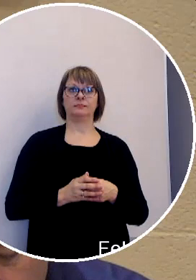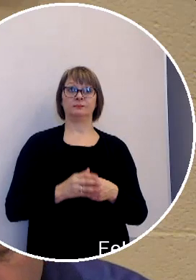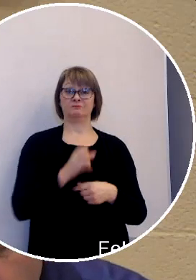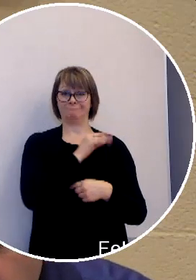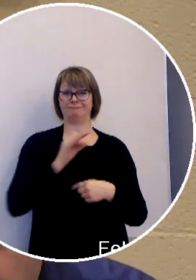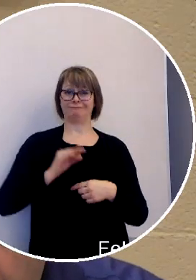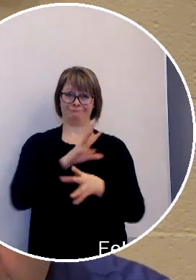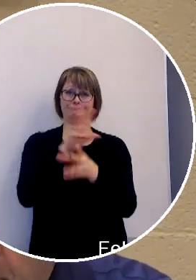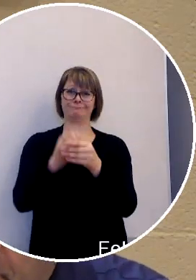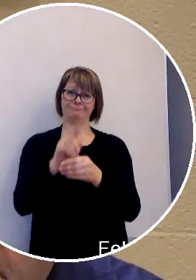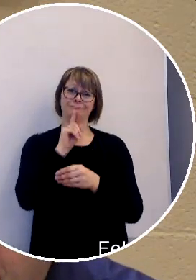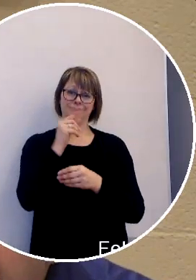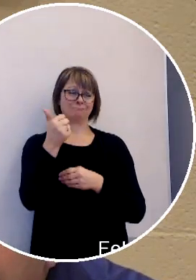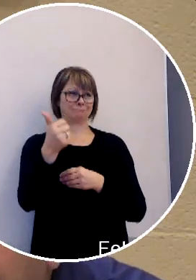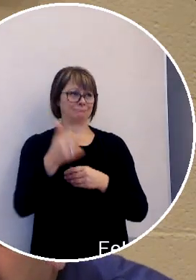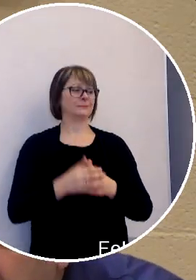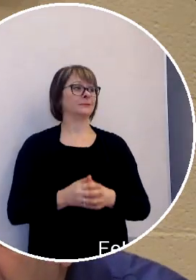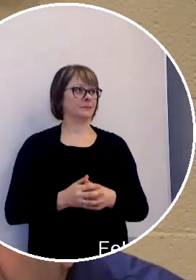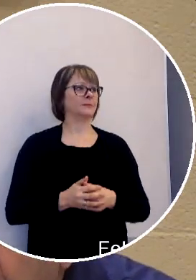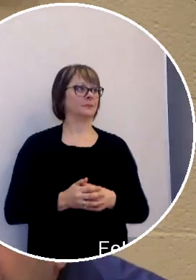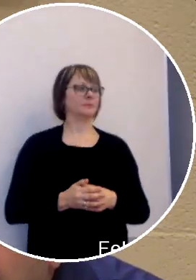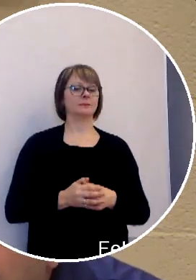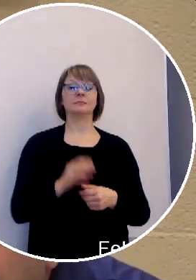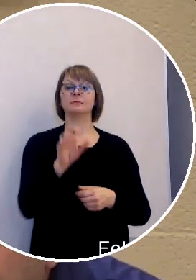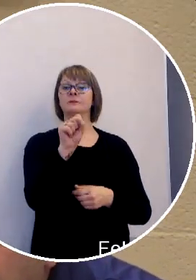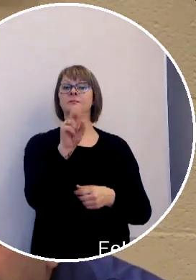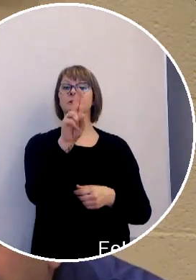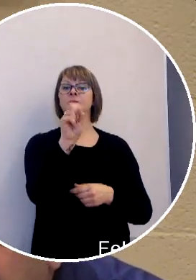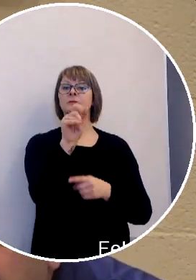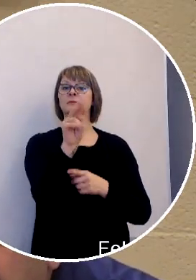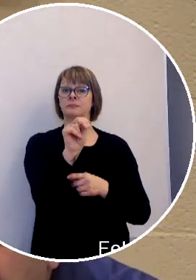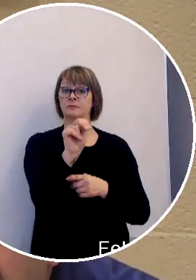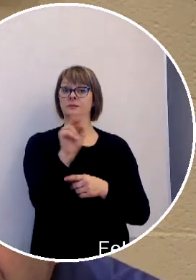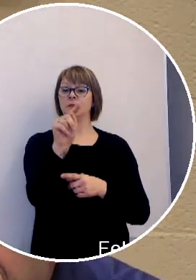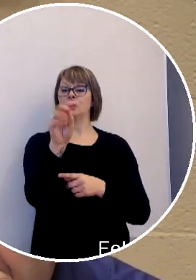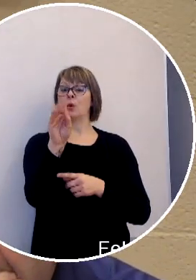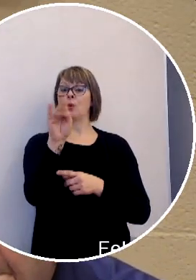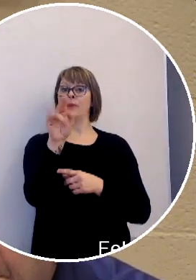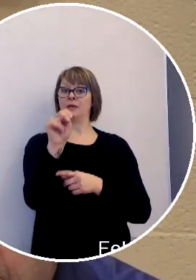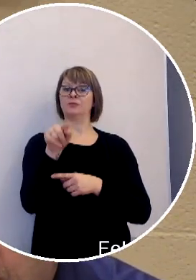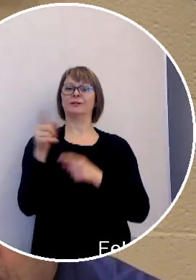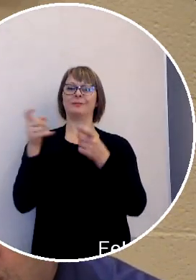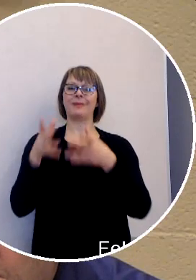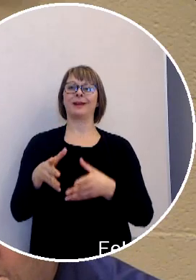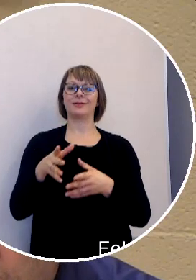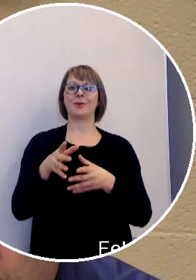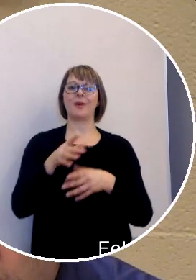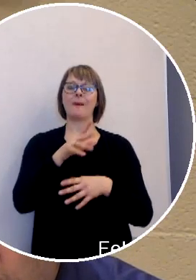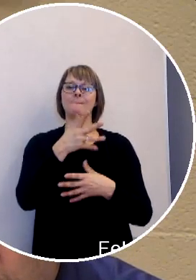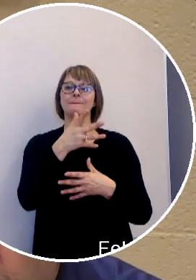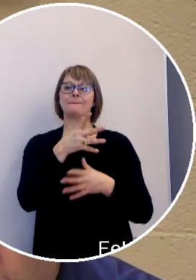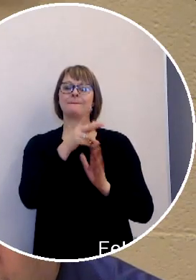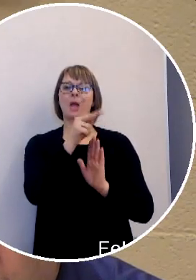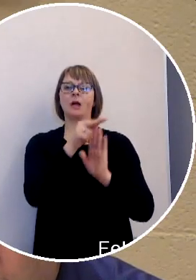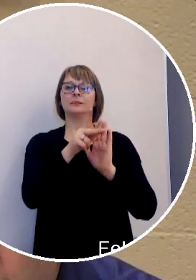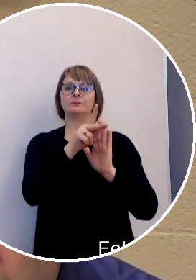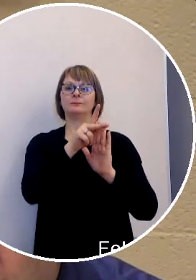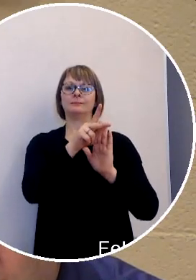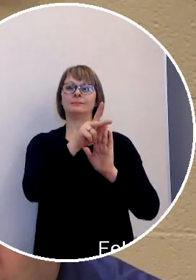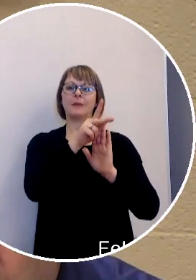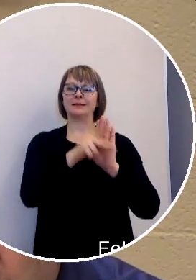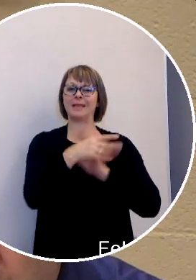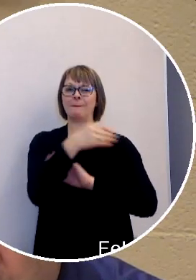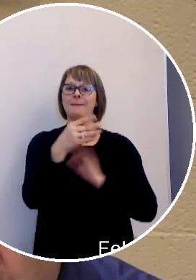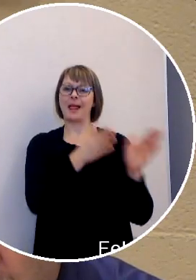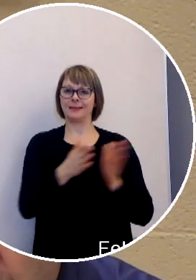the staff is involved in. And Tobin was going, manager of policy and planning,